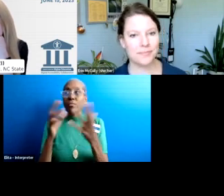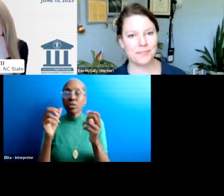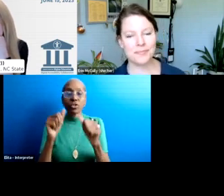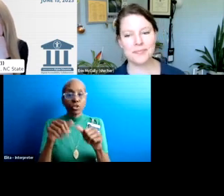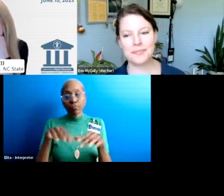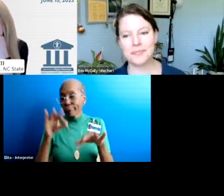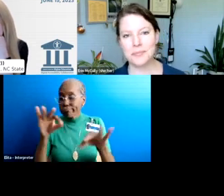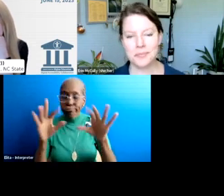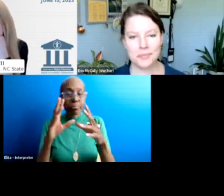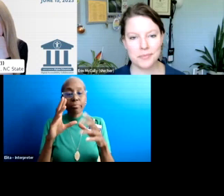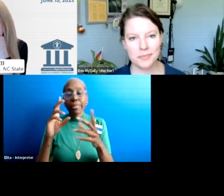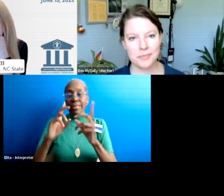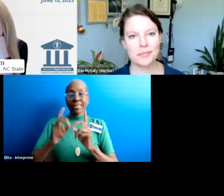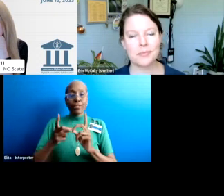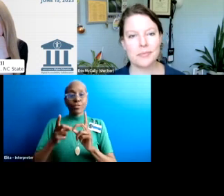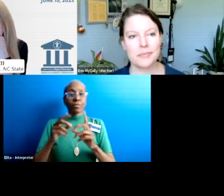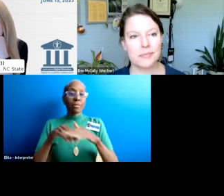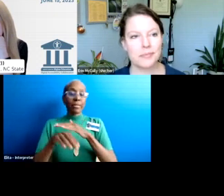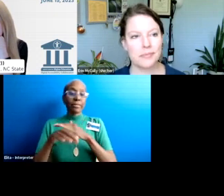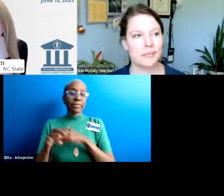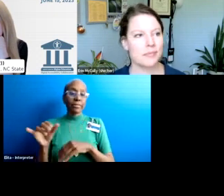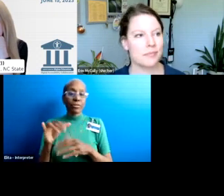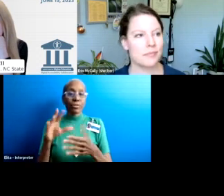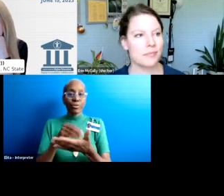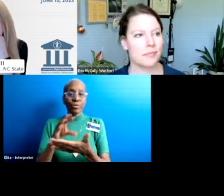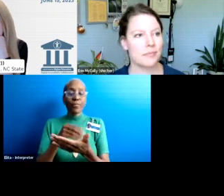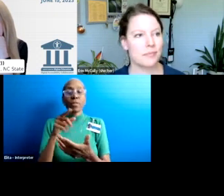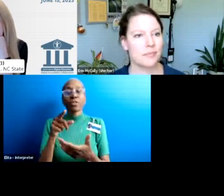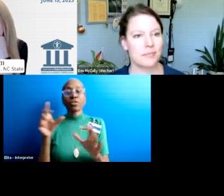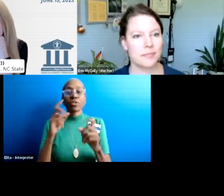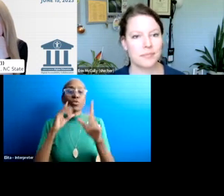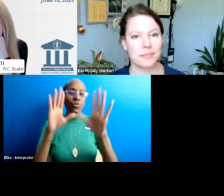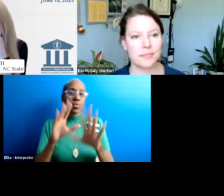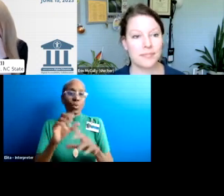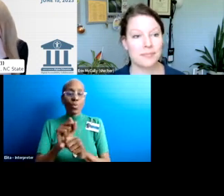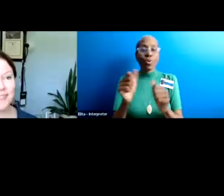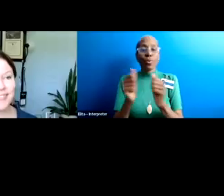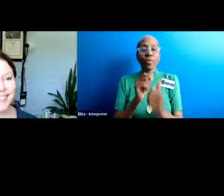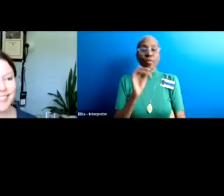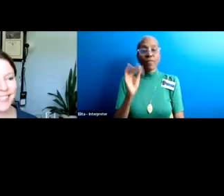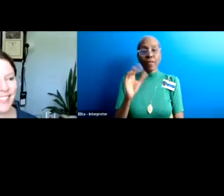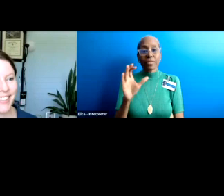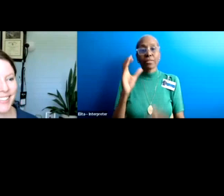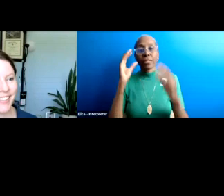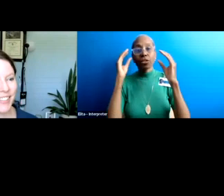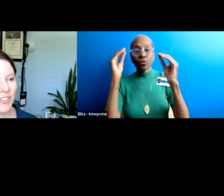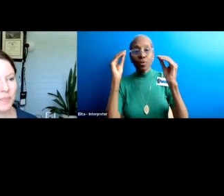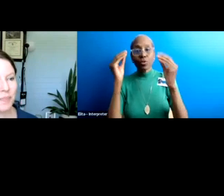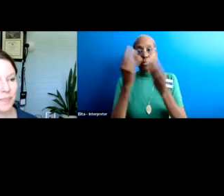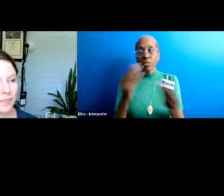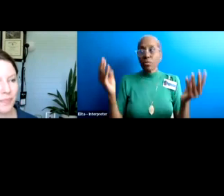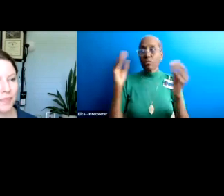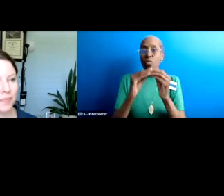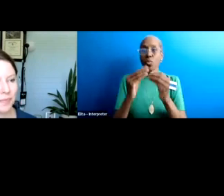possibly could about digital accessibility. She does great work with her faculty to make instruction and materials more